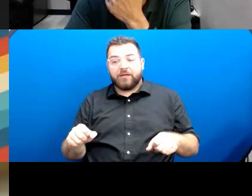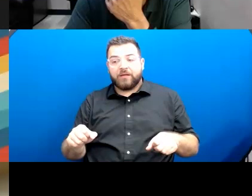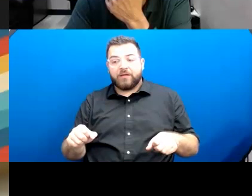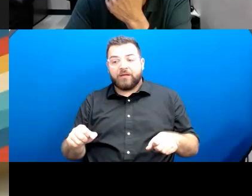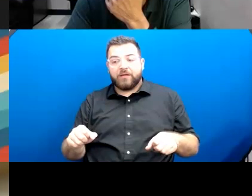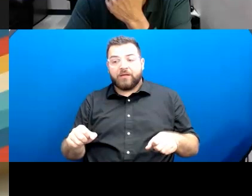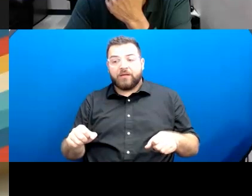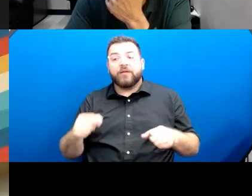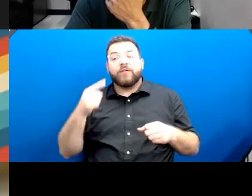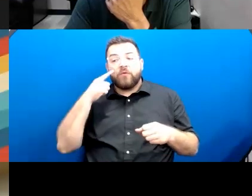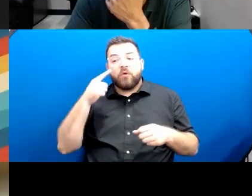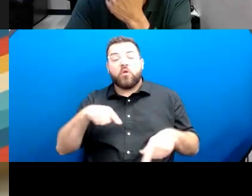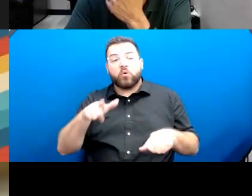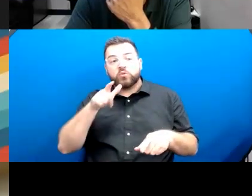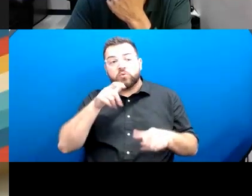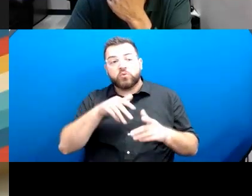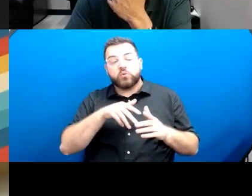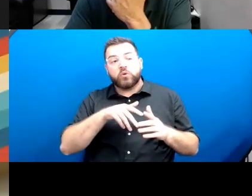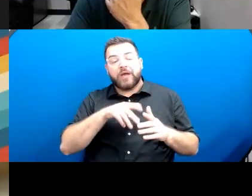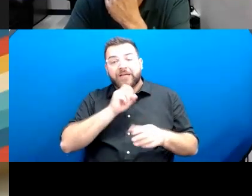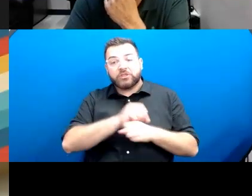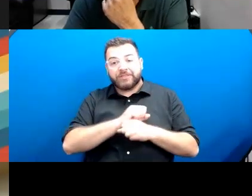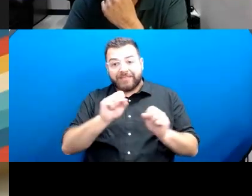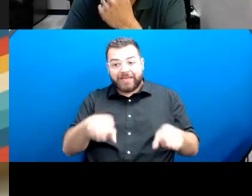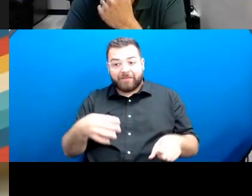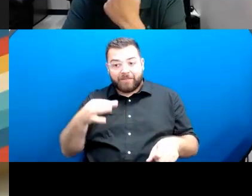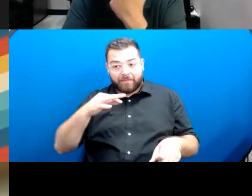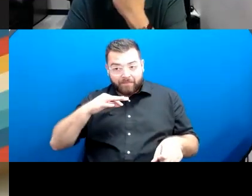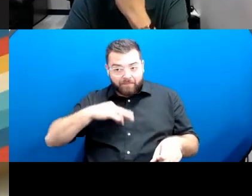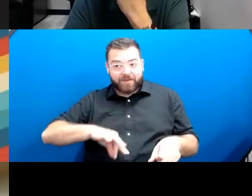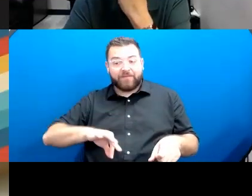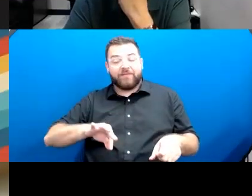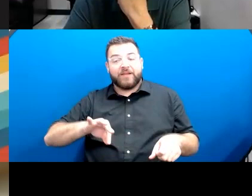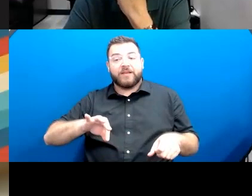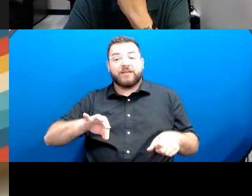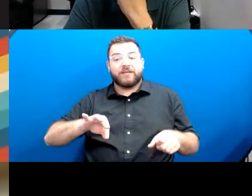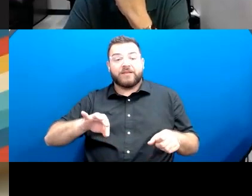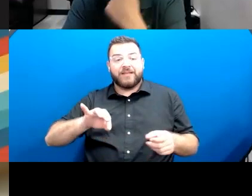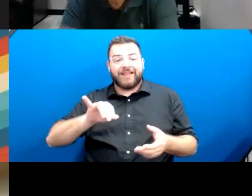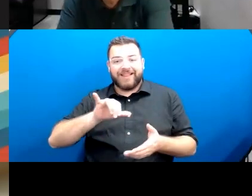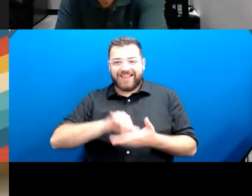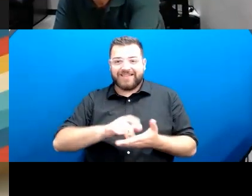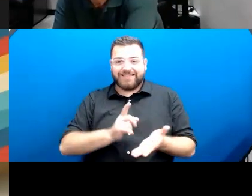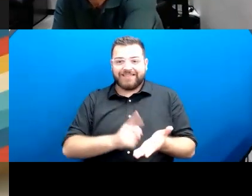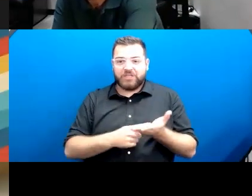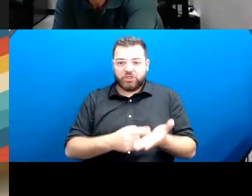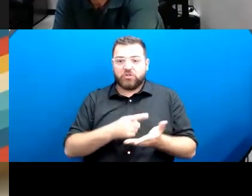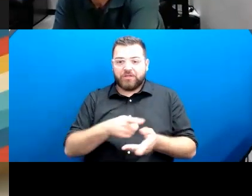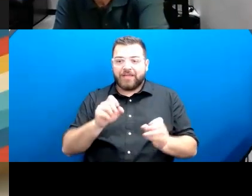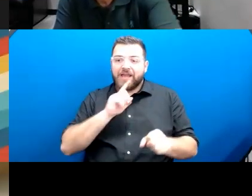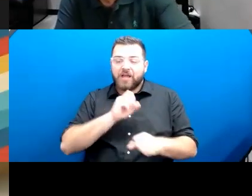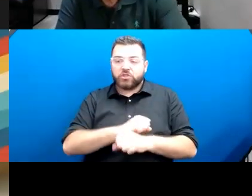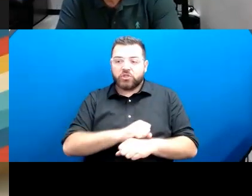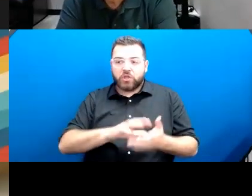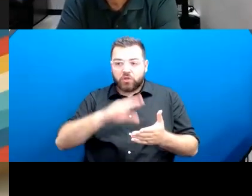can actually, get the benefit of that discussion, so that they can actually learn. Because